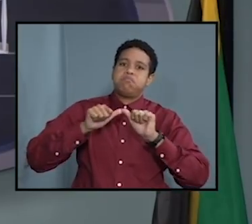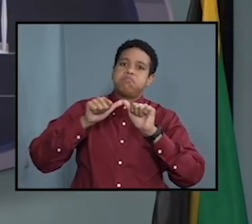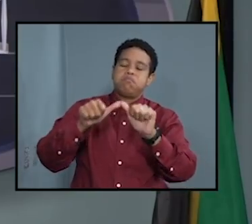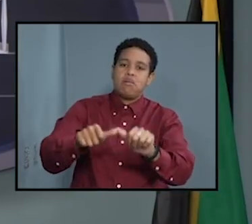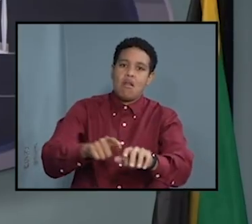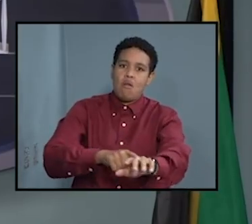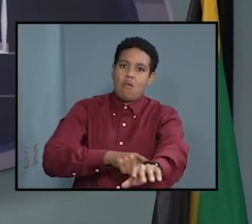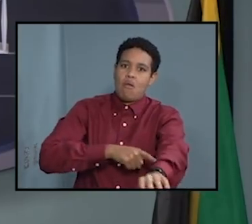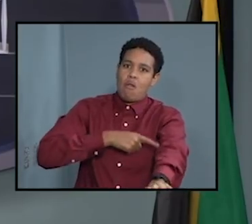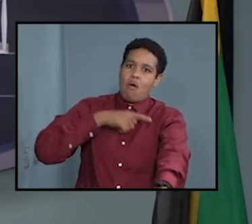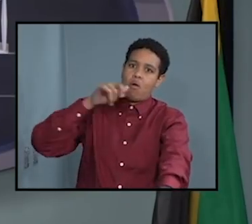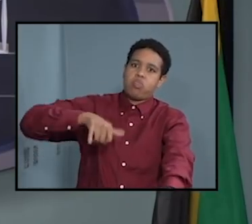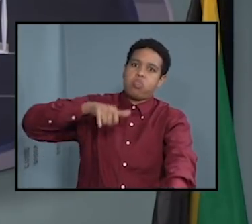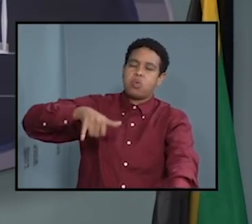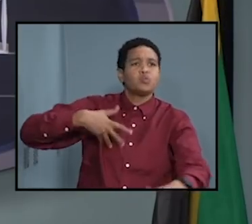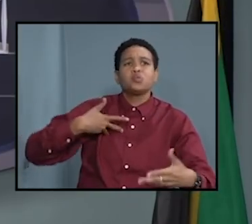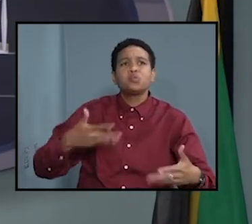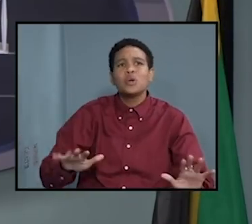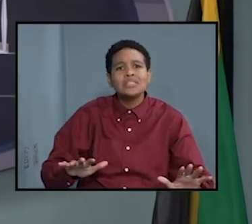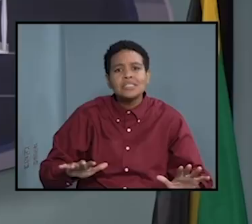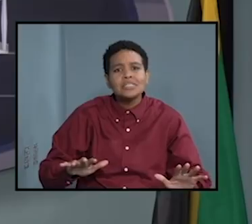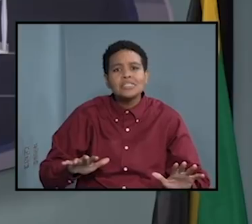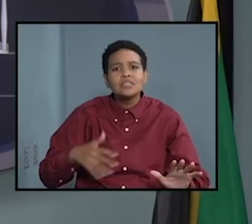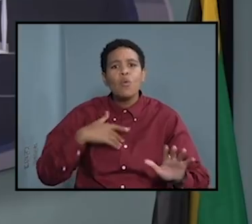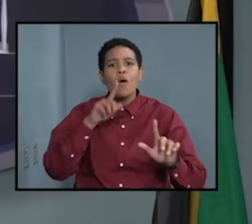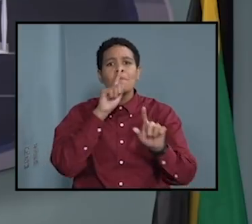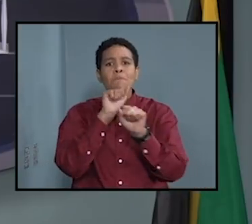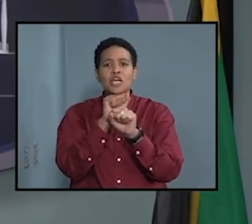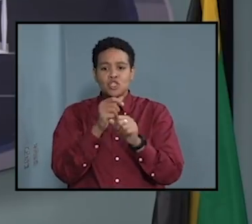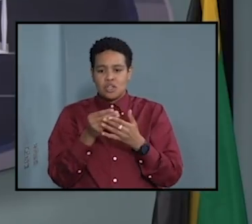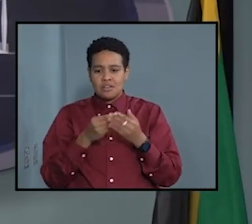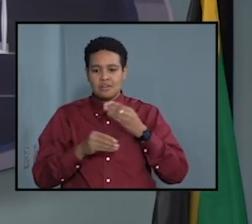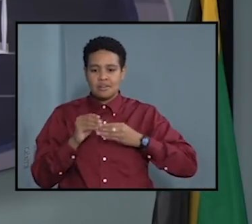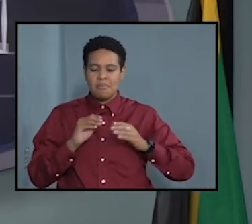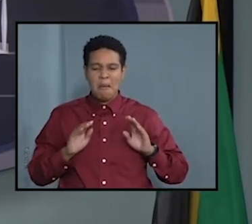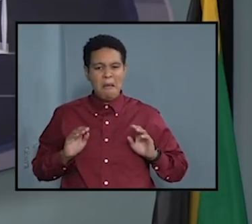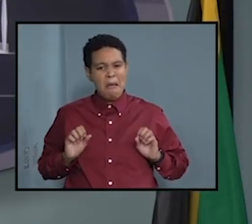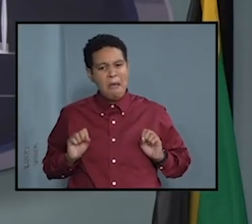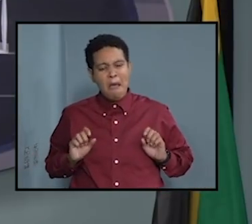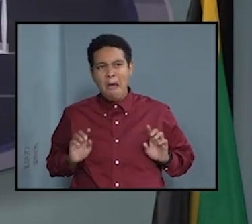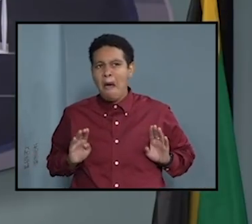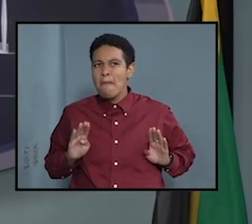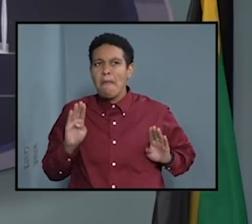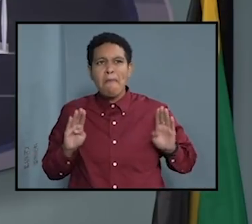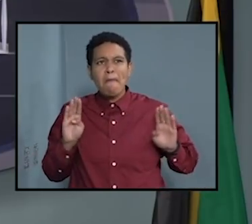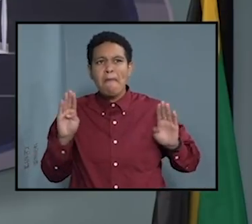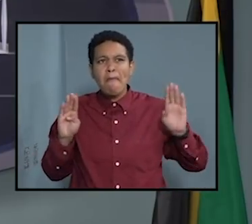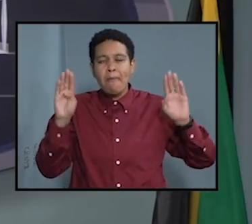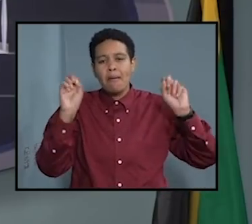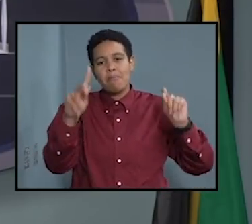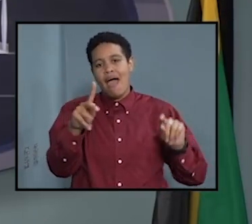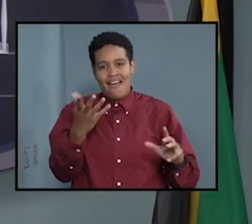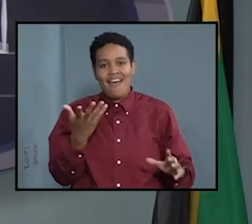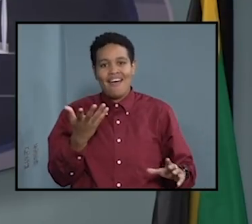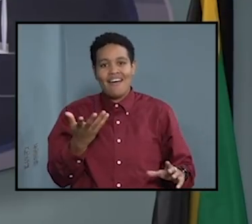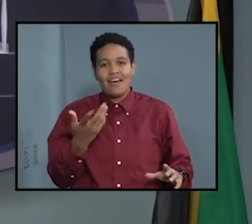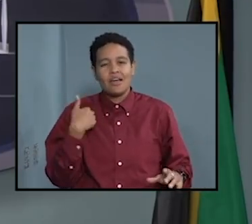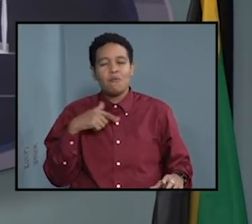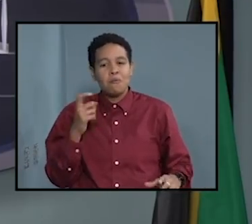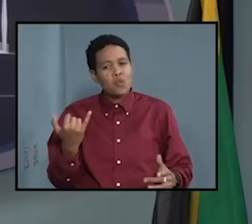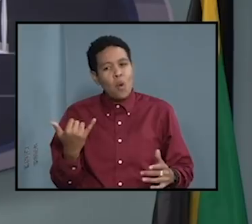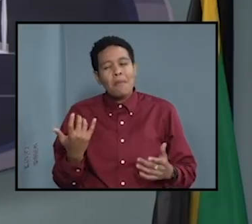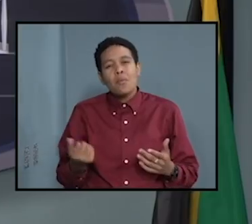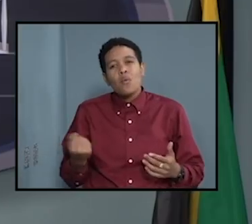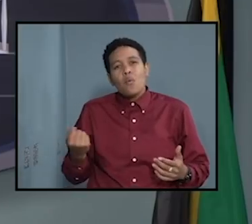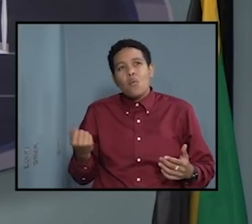to ensure that we can always recover economically, even though we take a pause for the